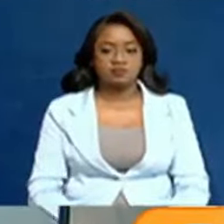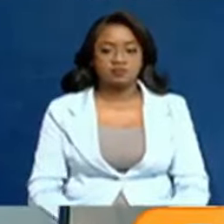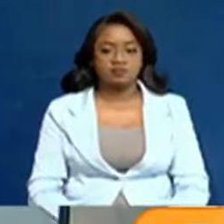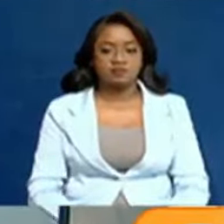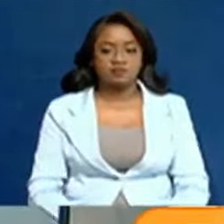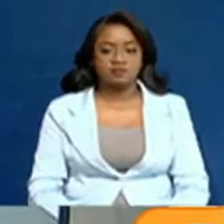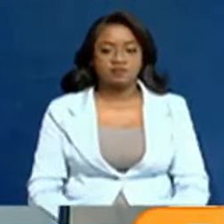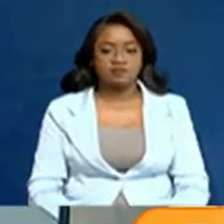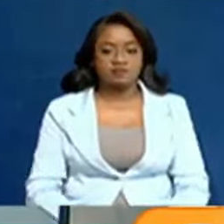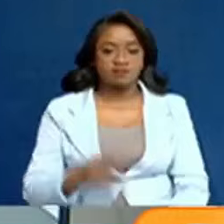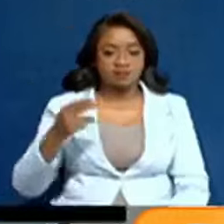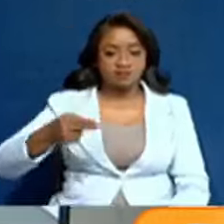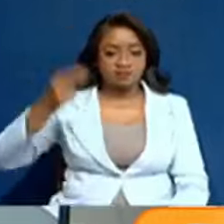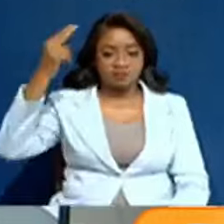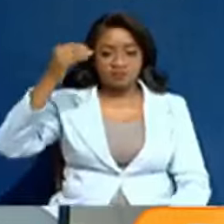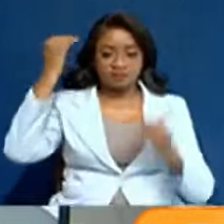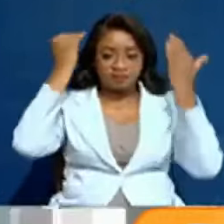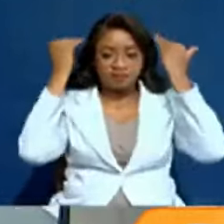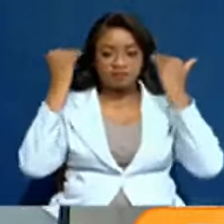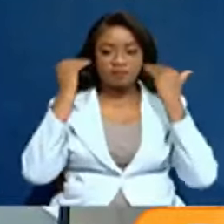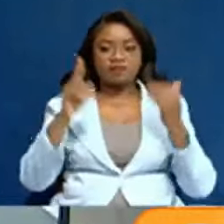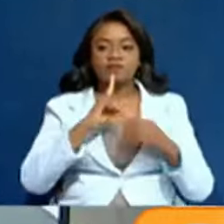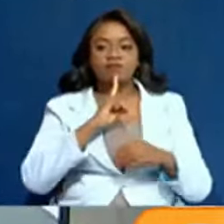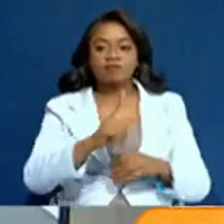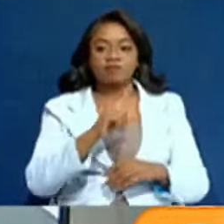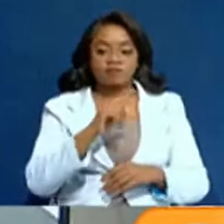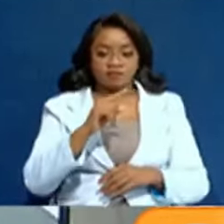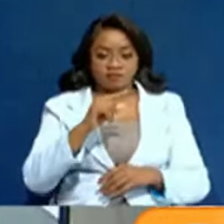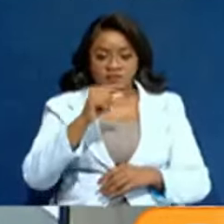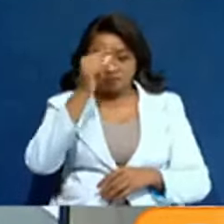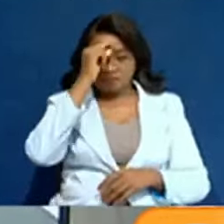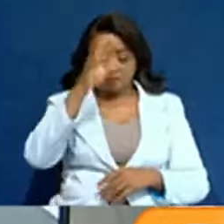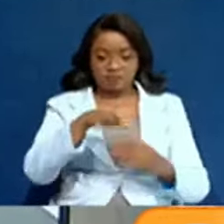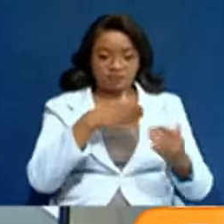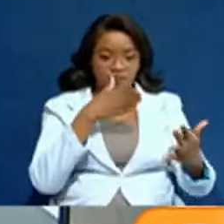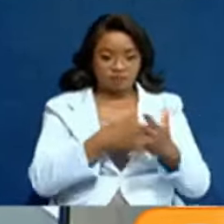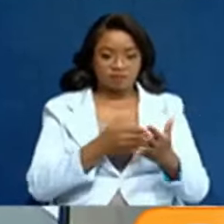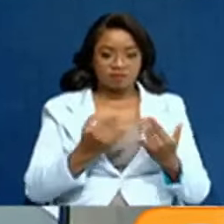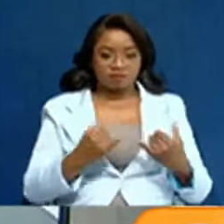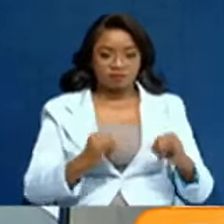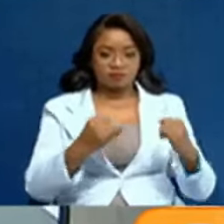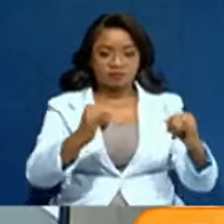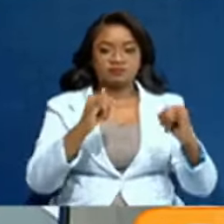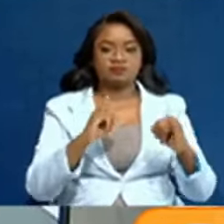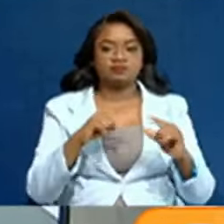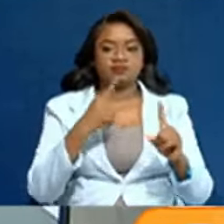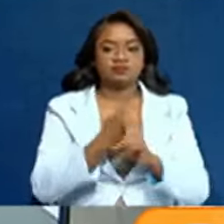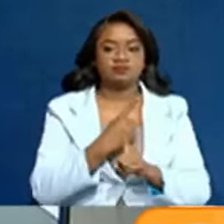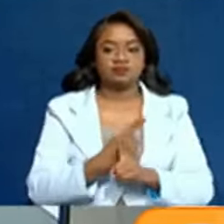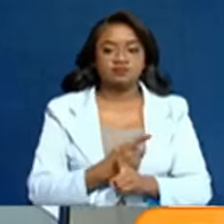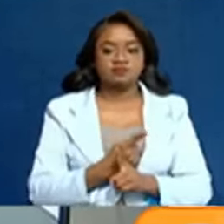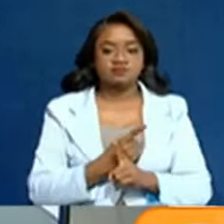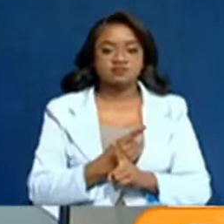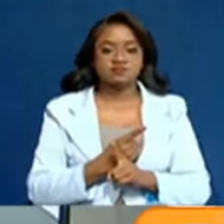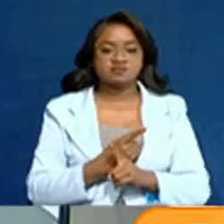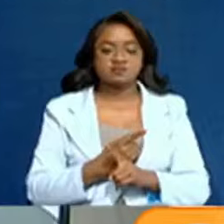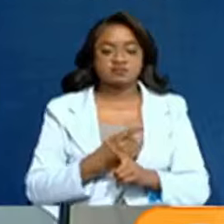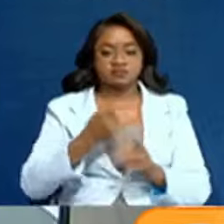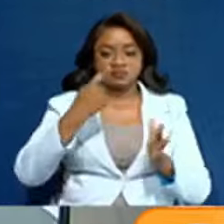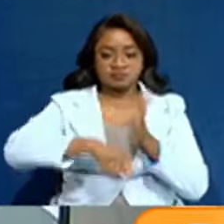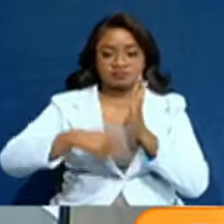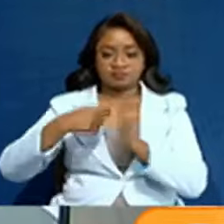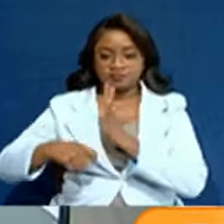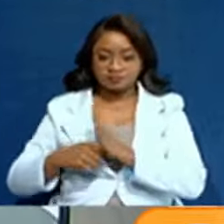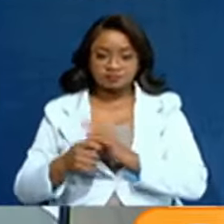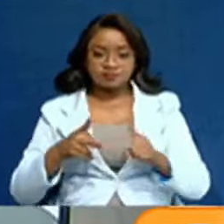Court has ordered the government to stop the implementation and enforcement of the revised road maintenance levy until a case filed against